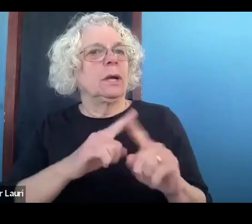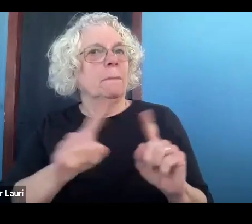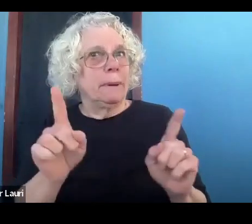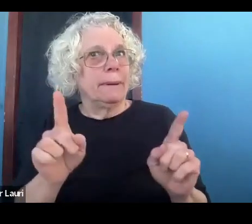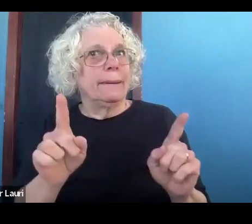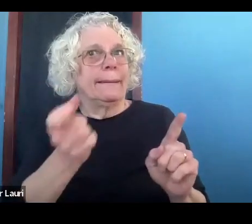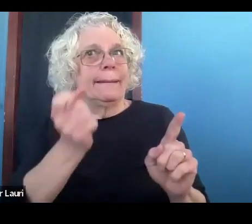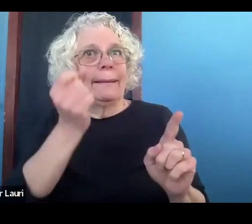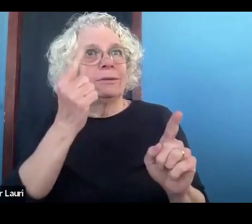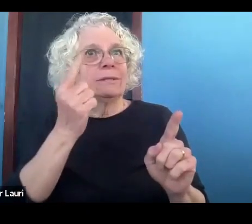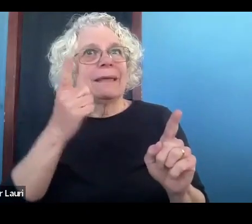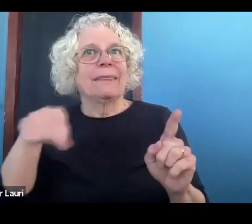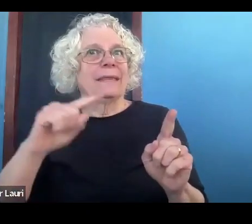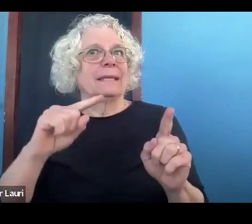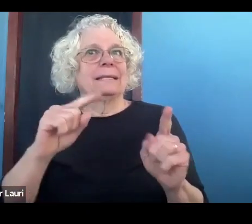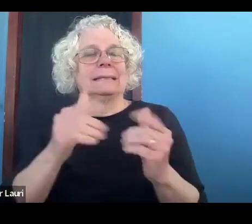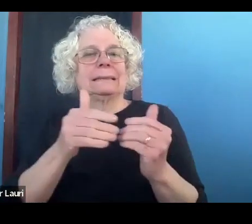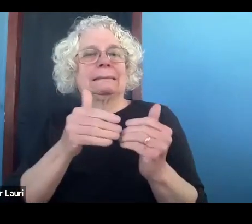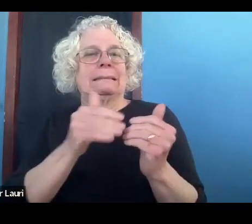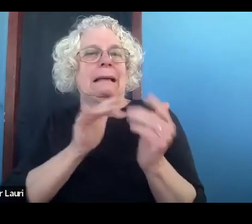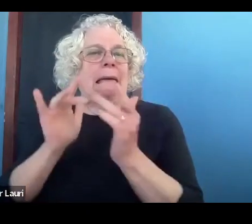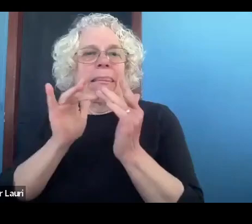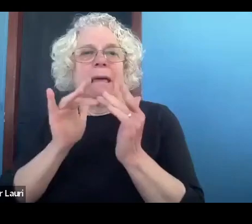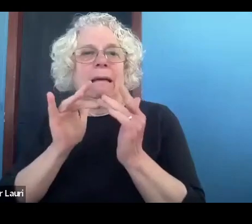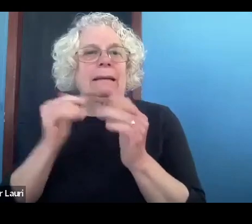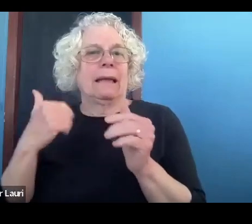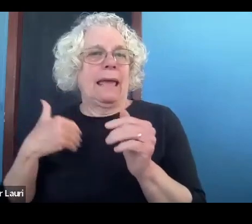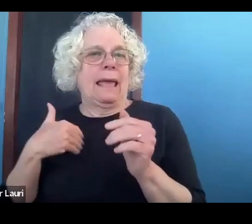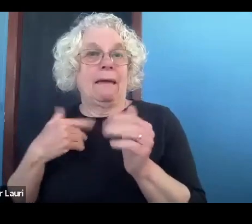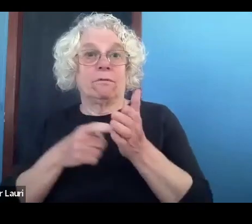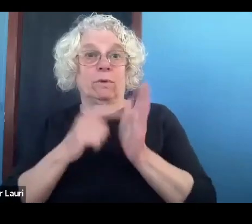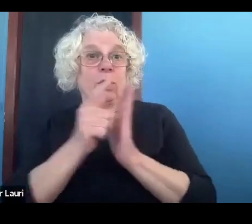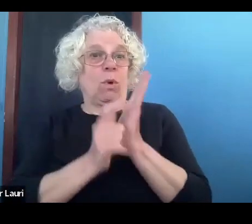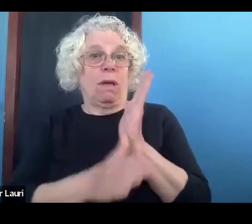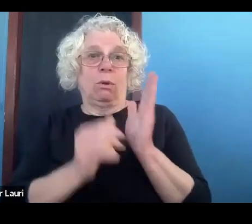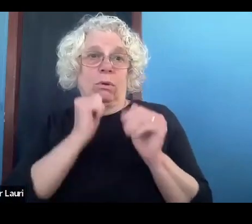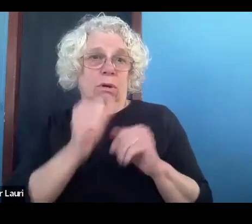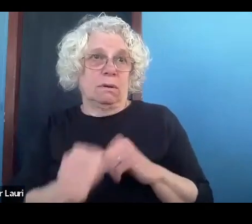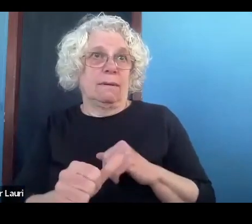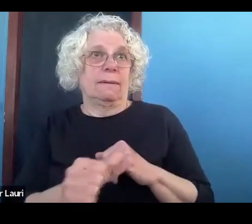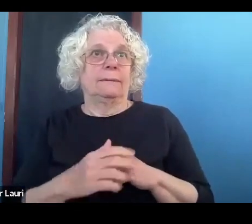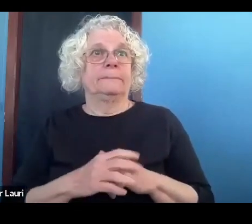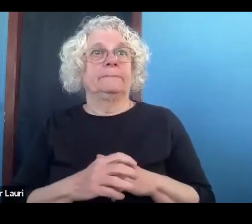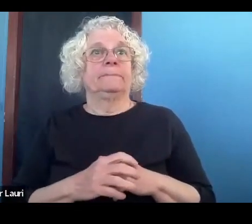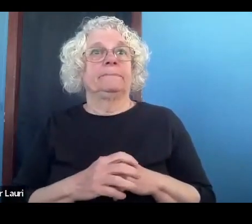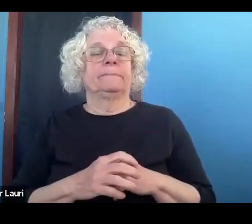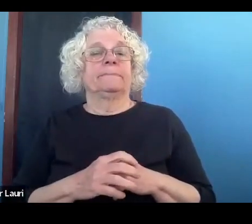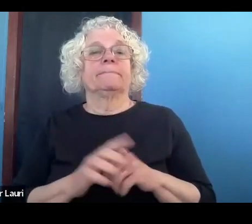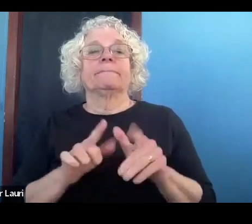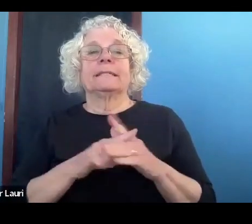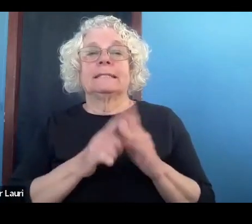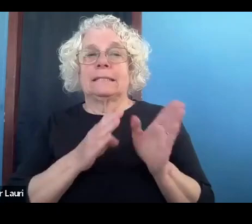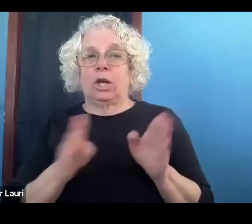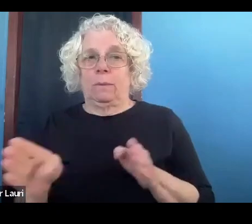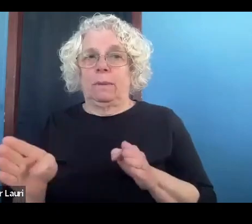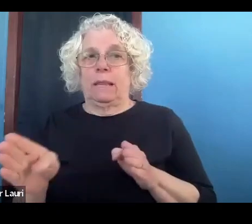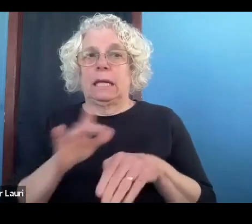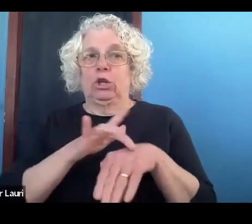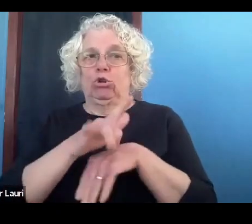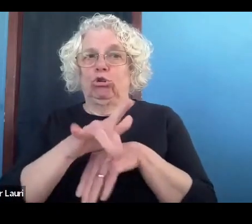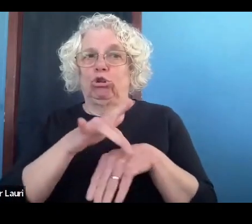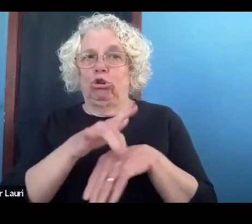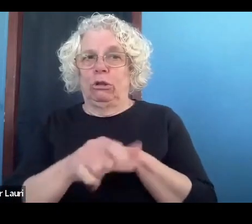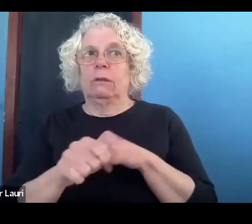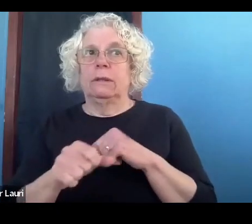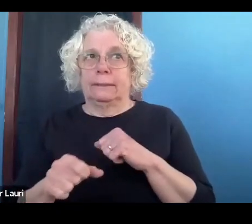directives can be found online and do not require a lawyer to complete. As always, start planning as soon as